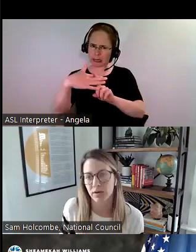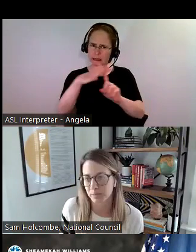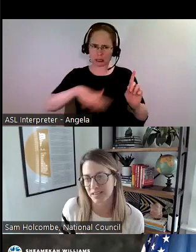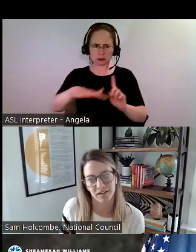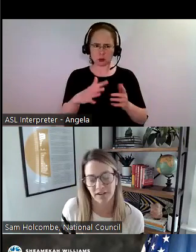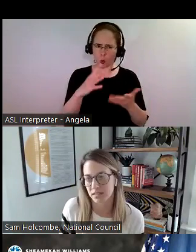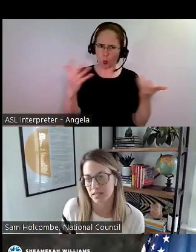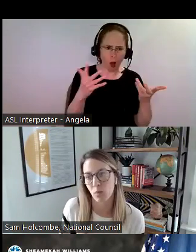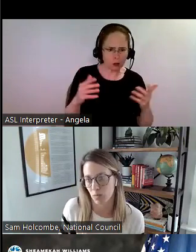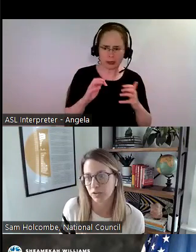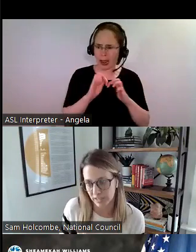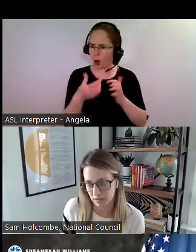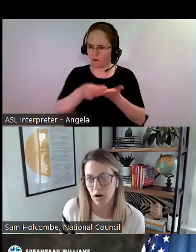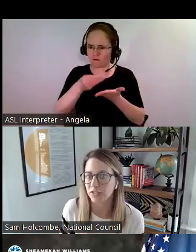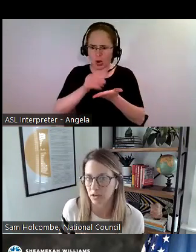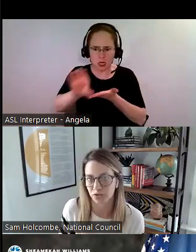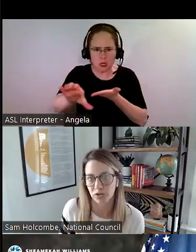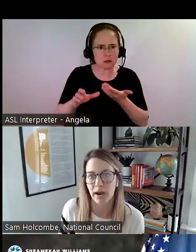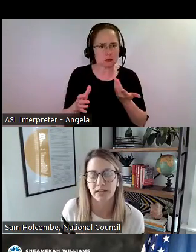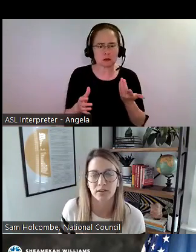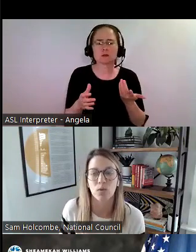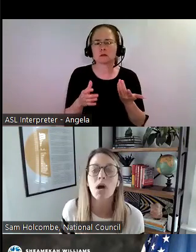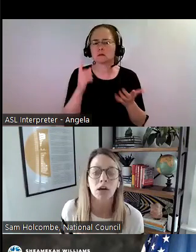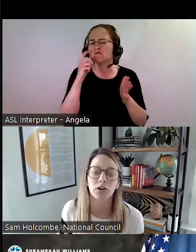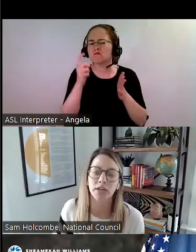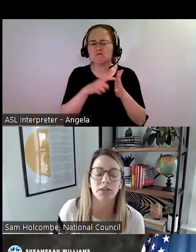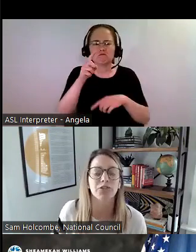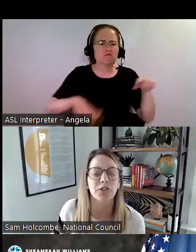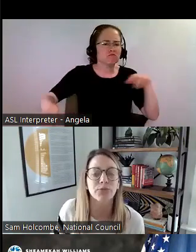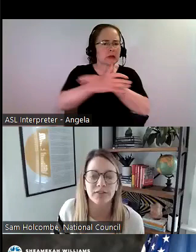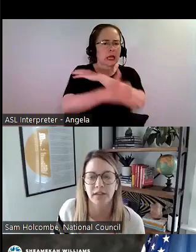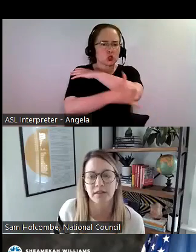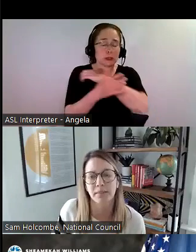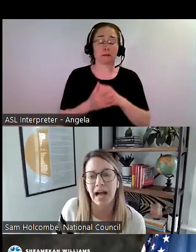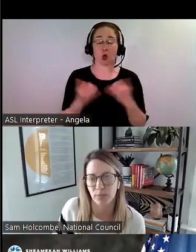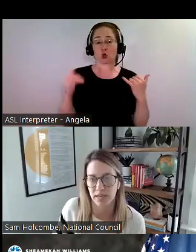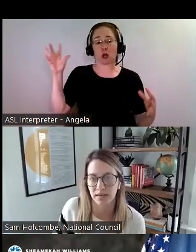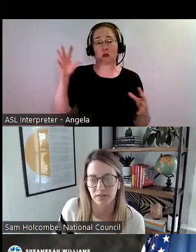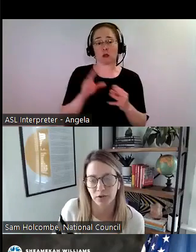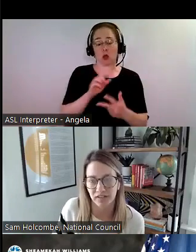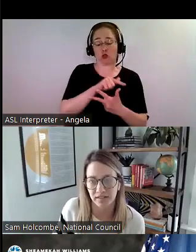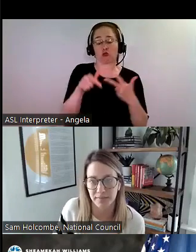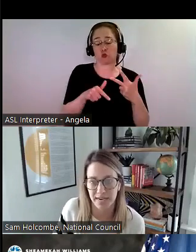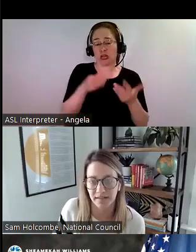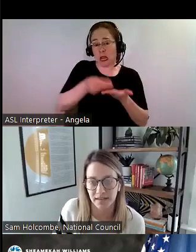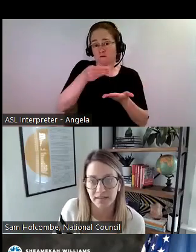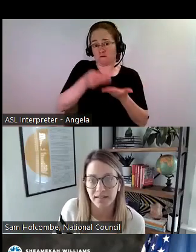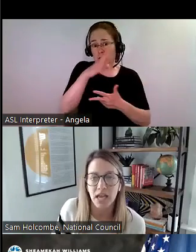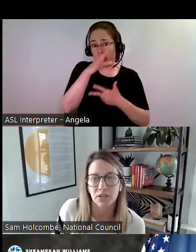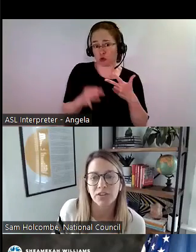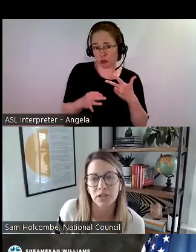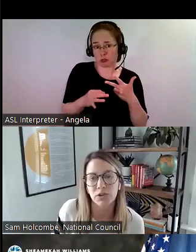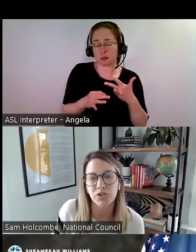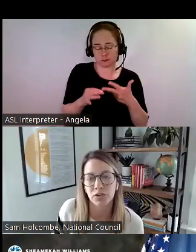this is, how it's being funded, and what we're seeing across the country, right? So currently there's 3 funding pathways for